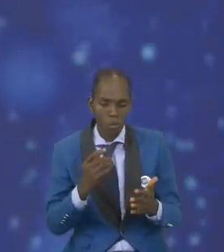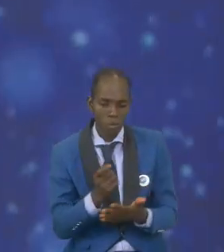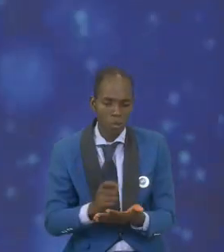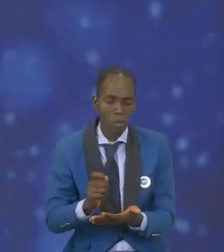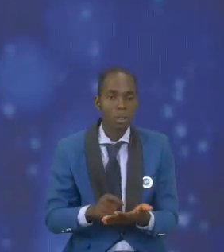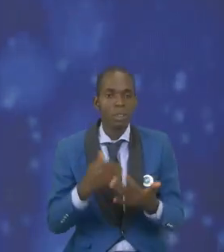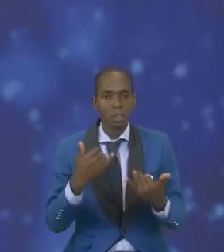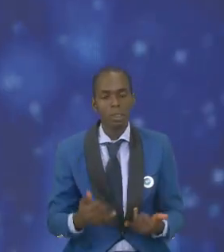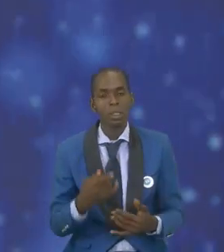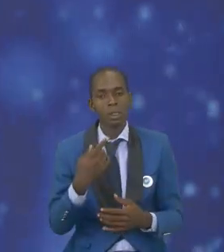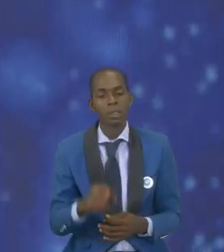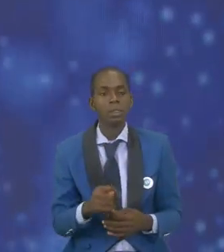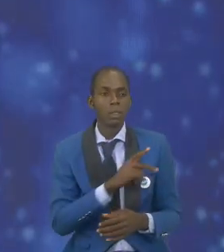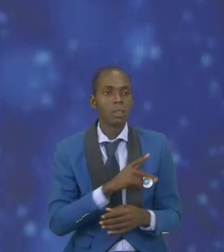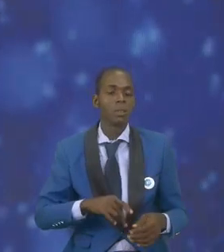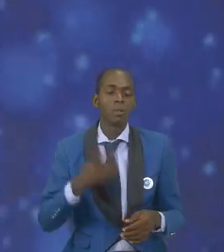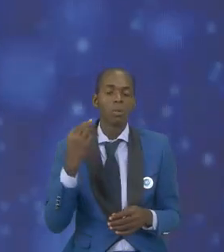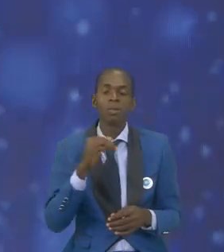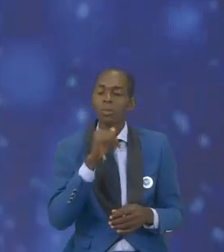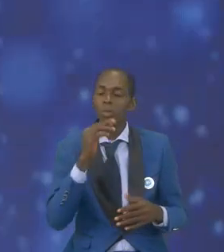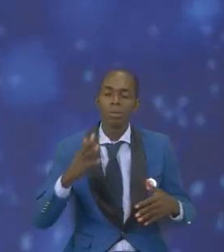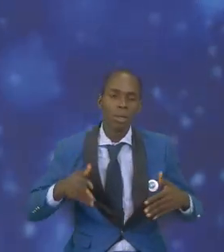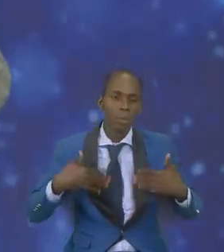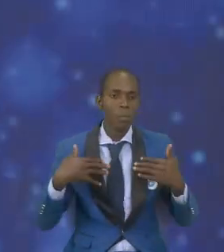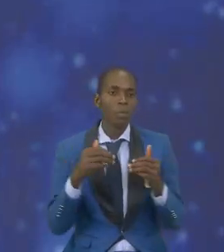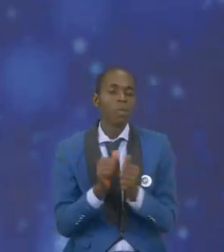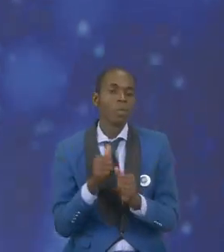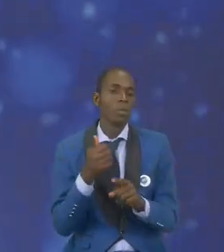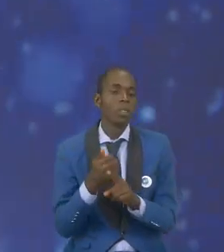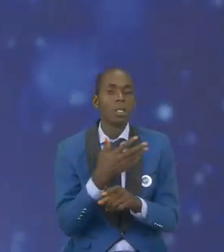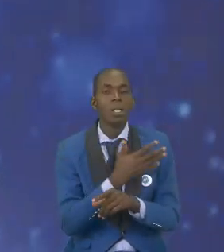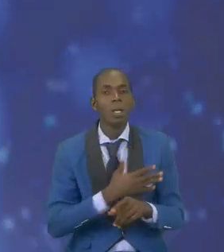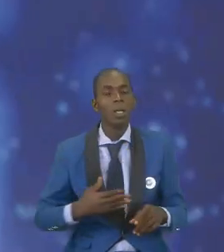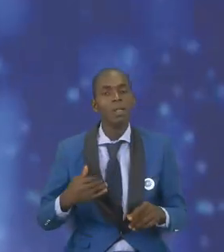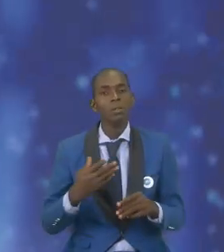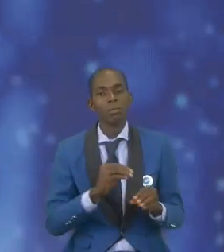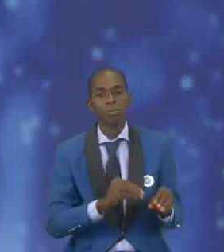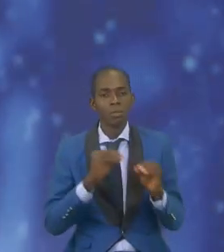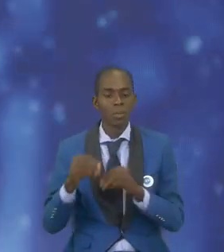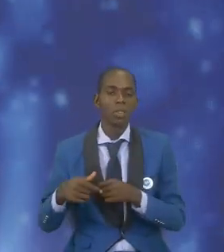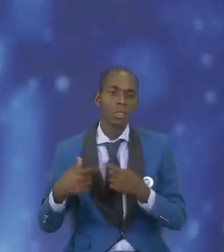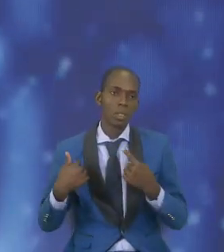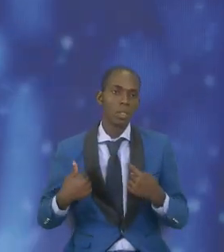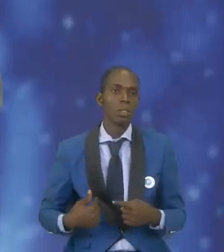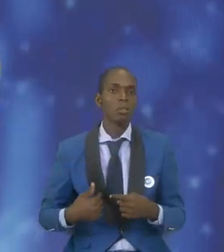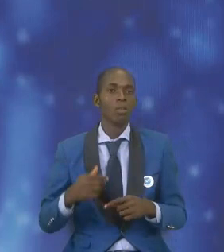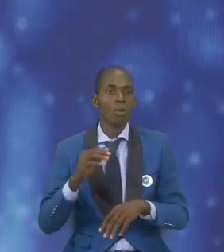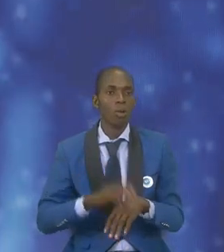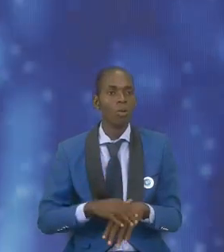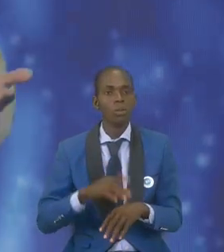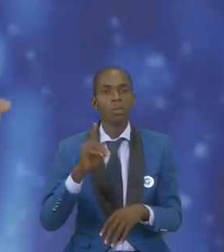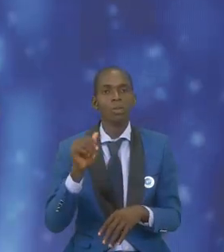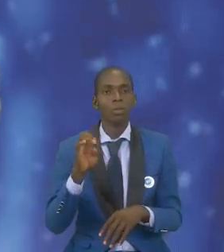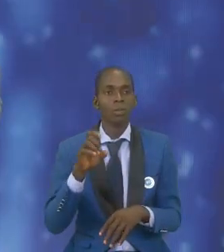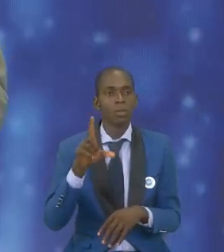sorry, he was so displeased with himself, and set his heart on Daniel to